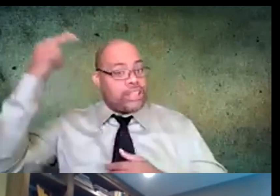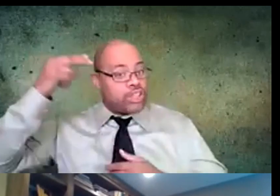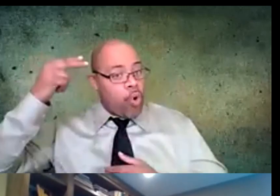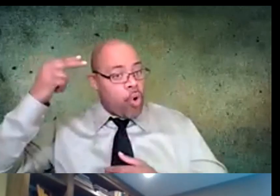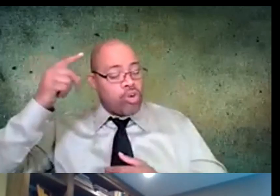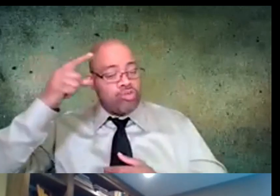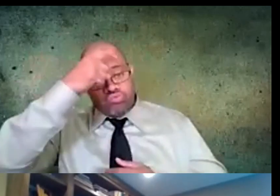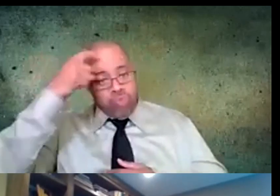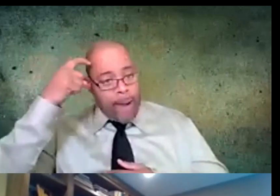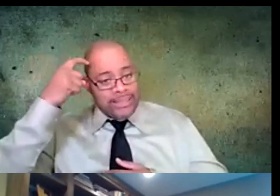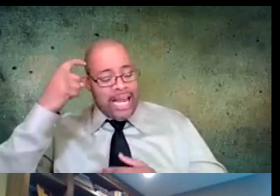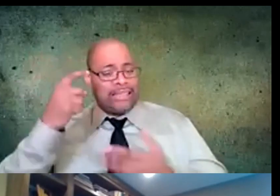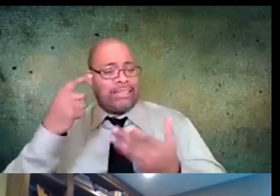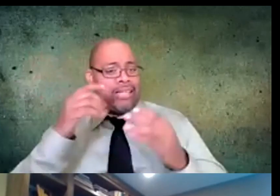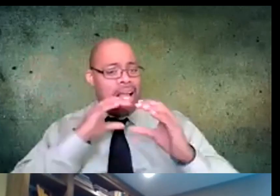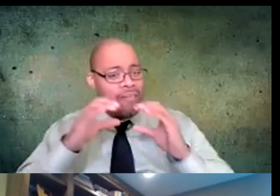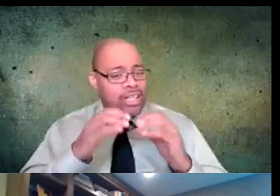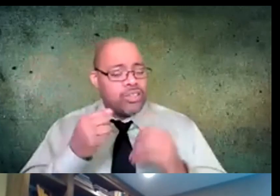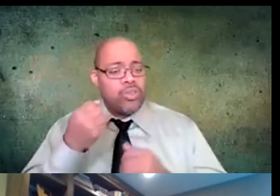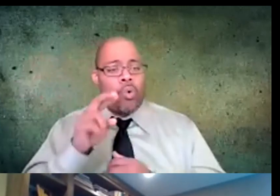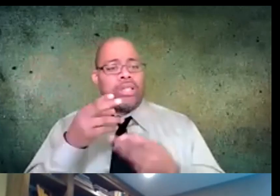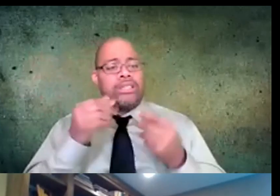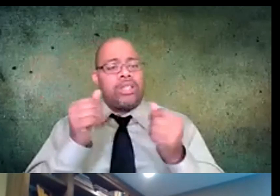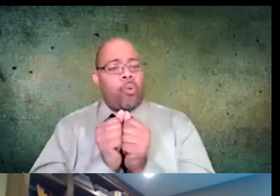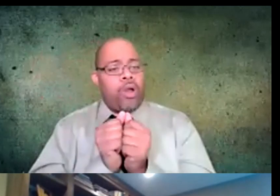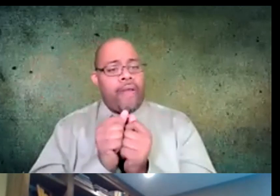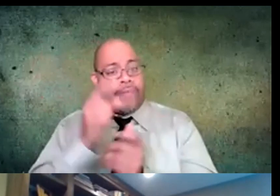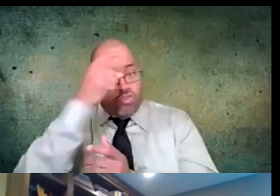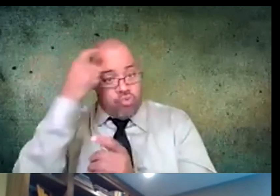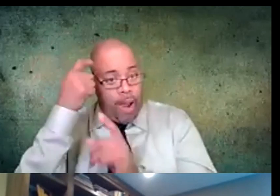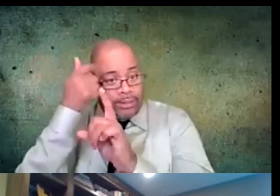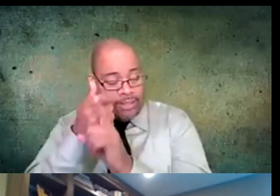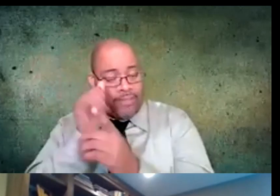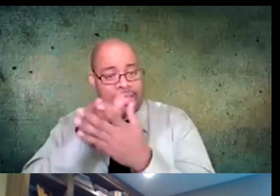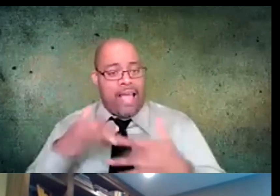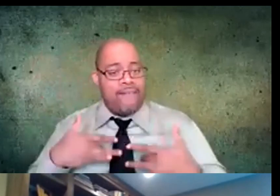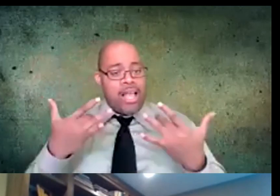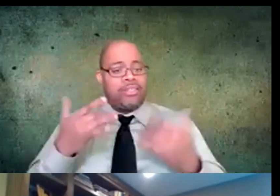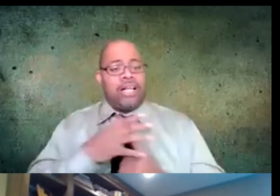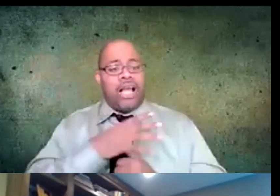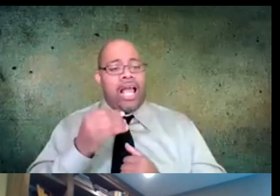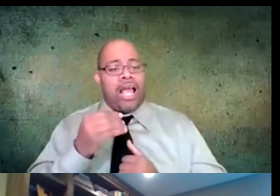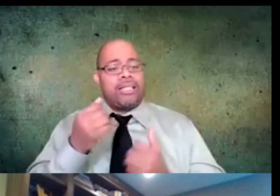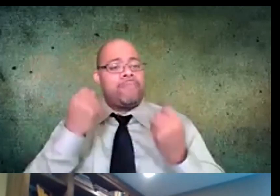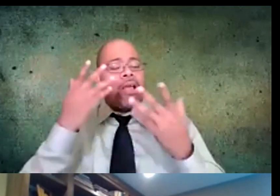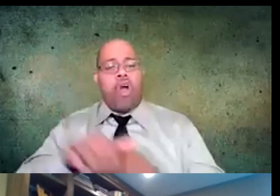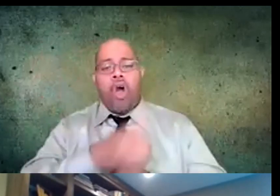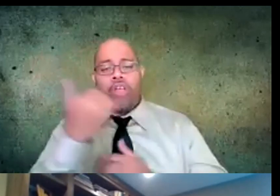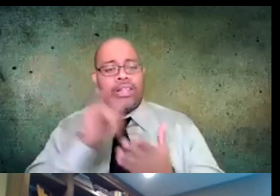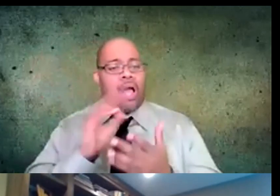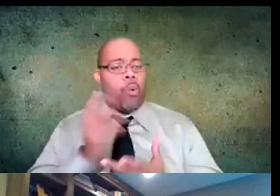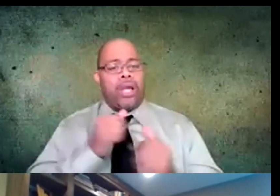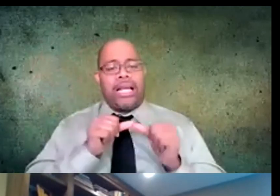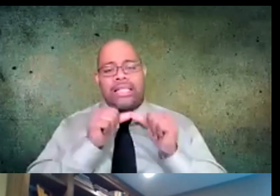traumatizing conversations, right? Or dealing with the trauma of that event and numerous others that we've just continued